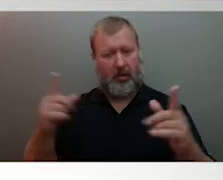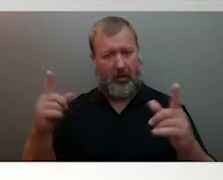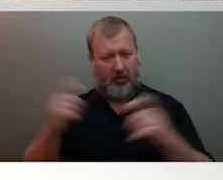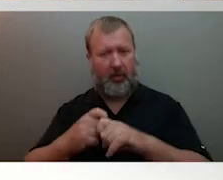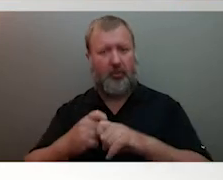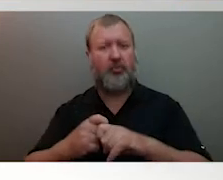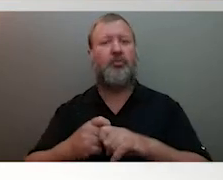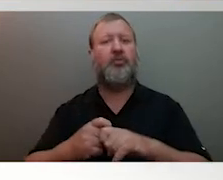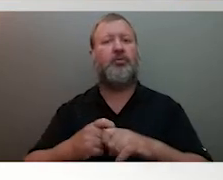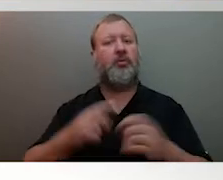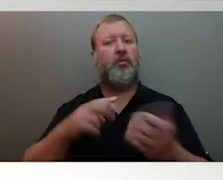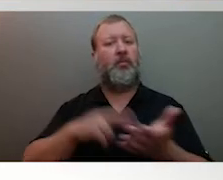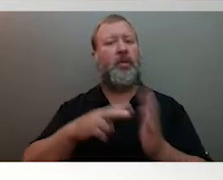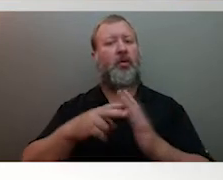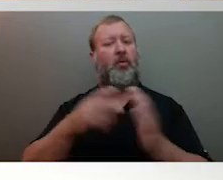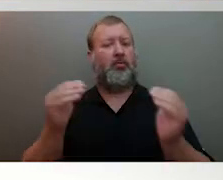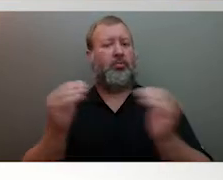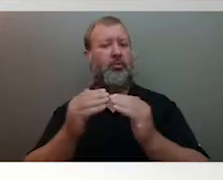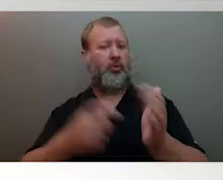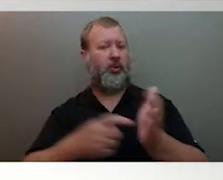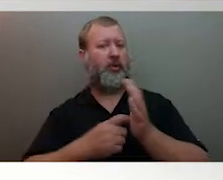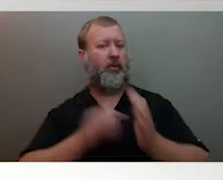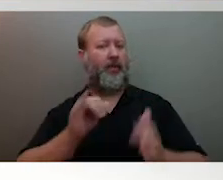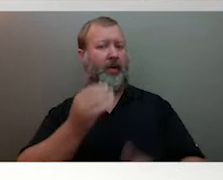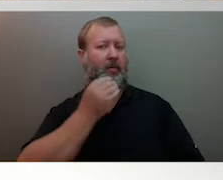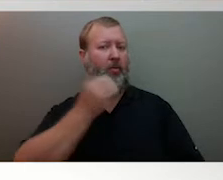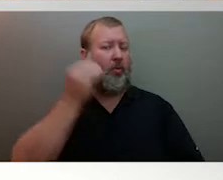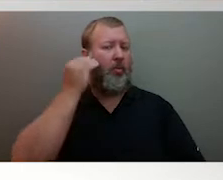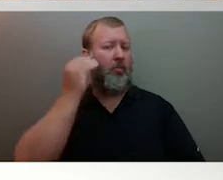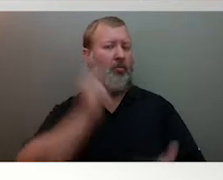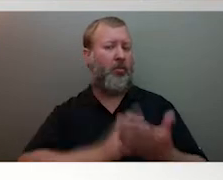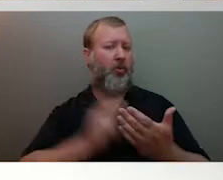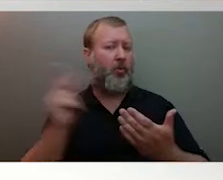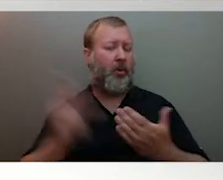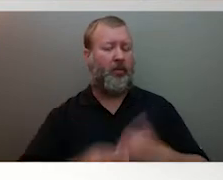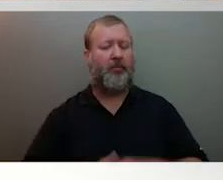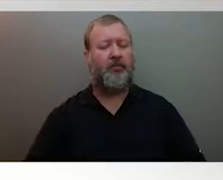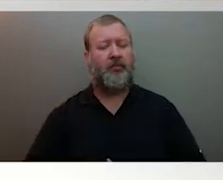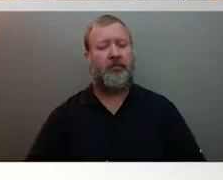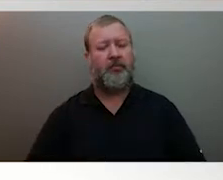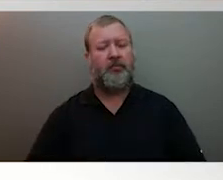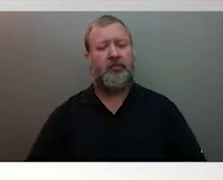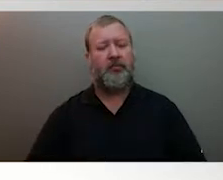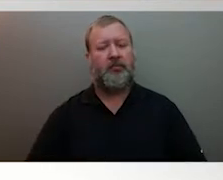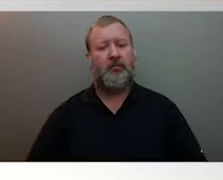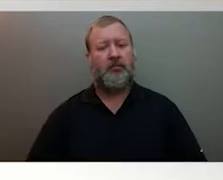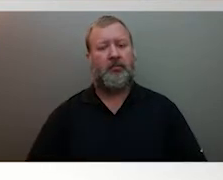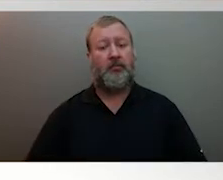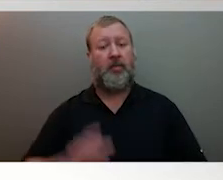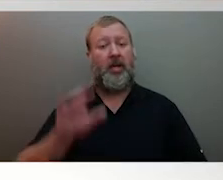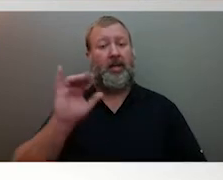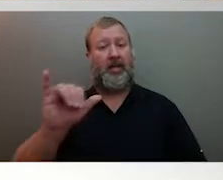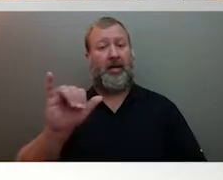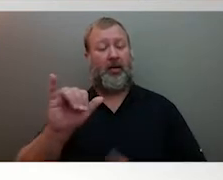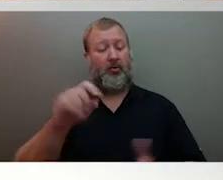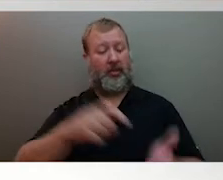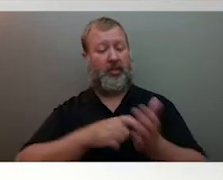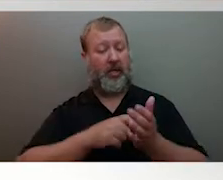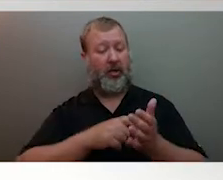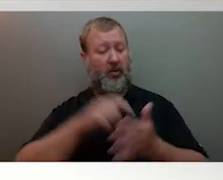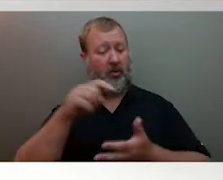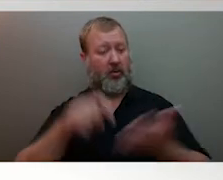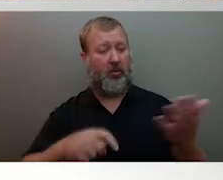complications that meet the criteria for the hospital homebound rule. The eligibility criteria for participation in the hospital homebound